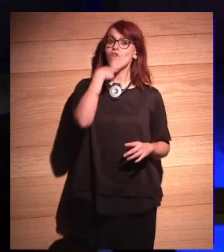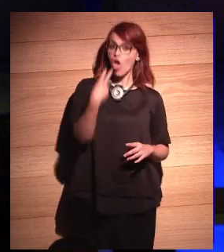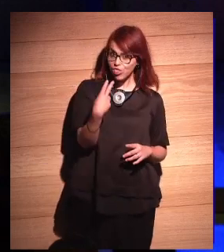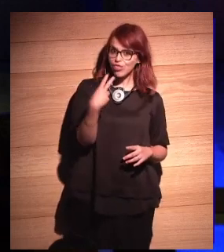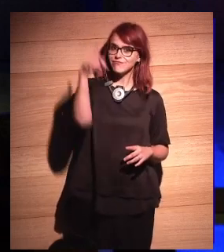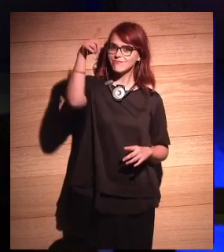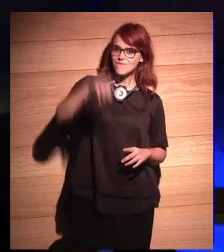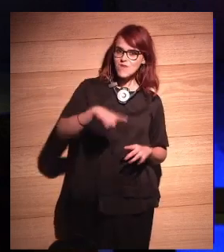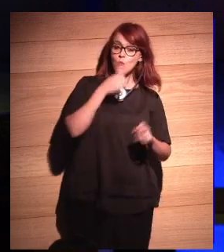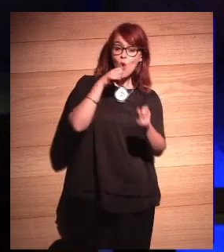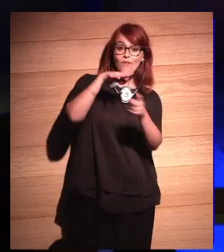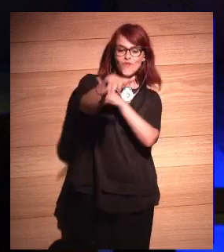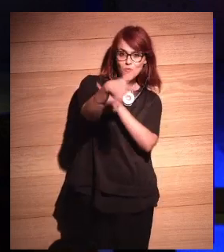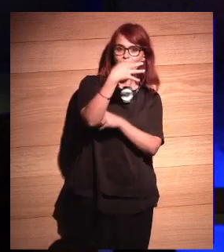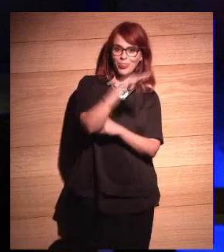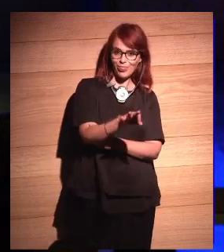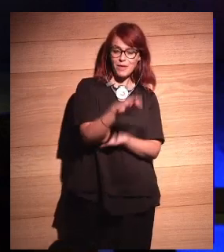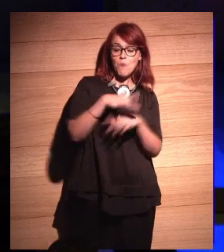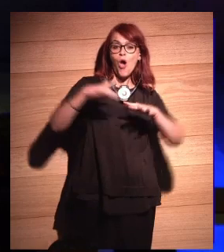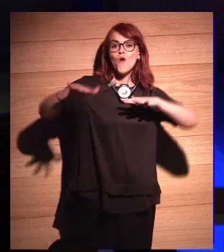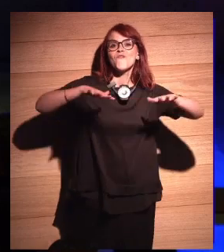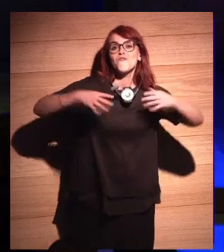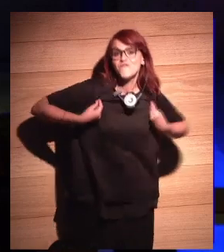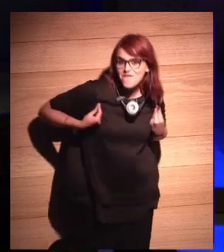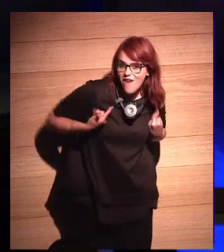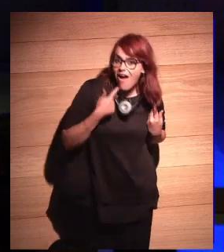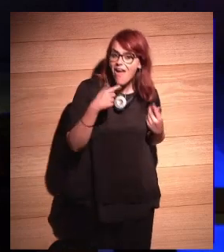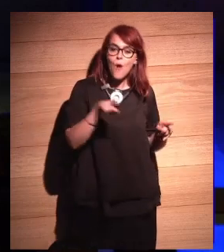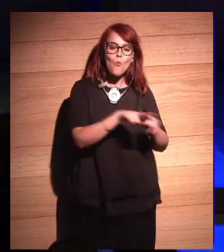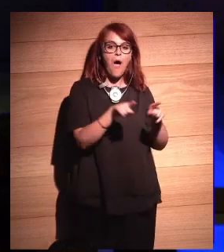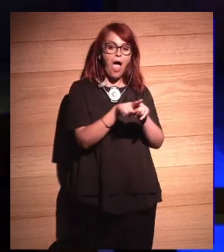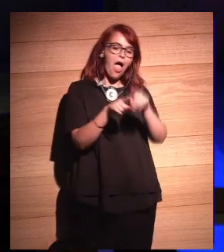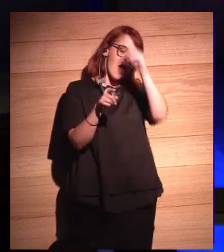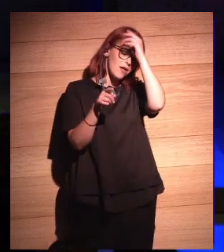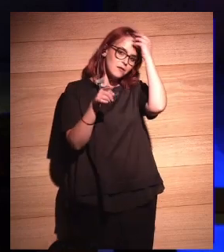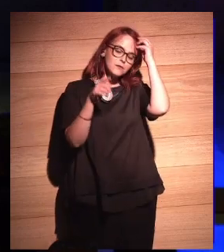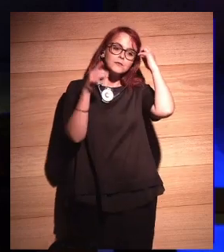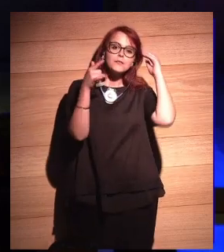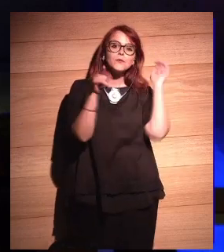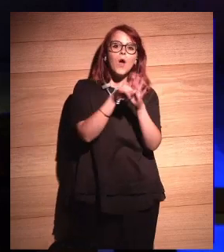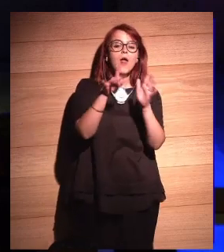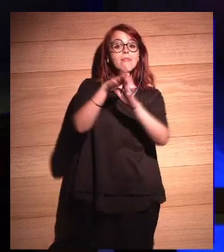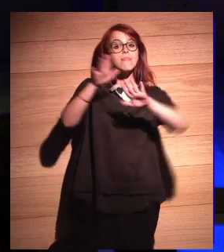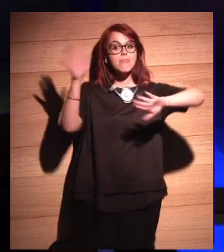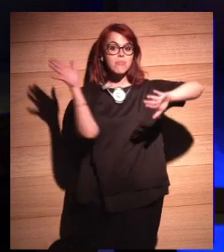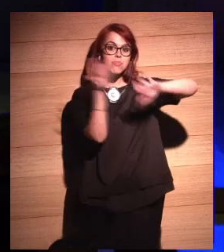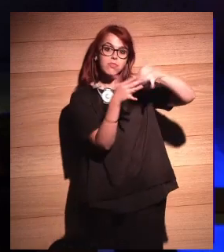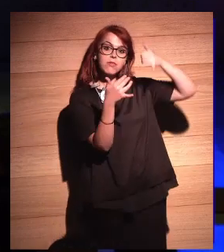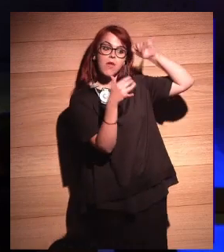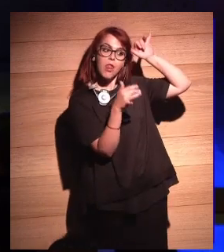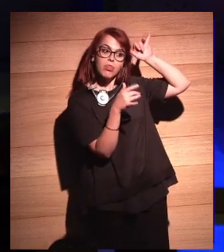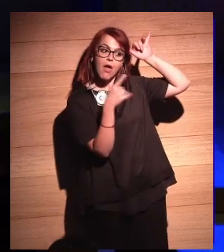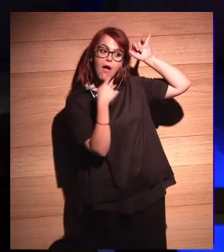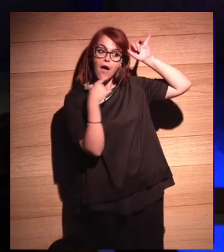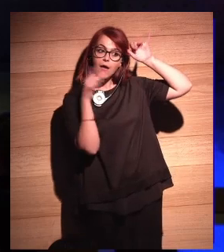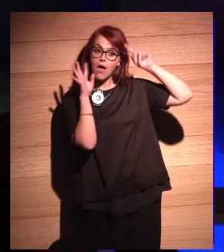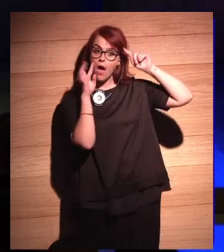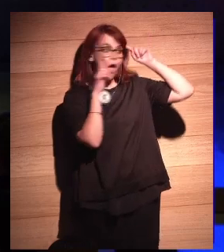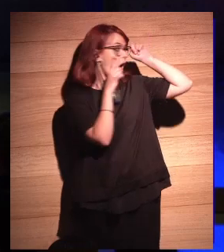live things, like my voice. So when I'm gonna point to my left, I'm gonna loop my voice.